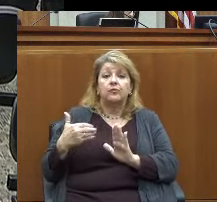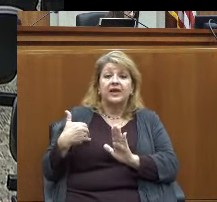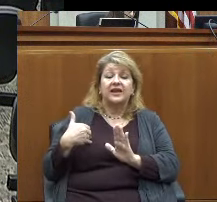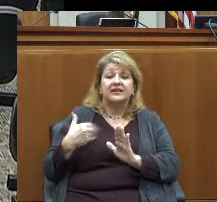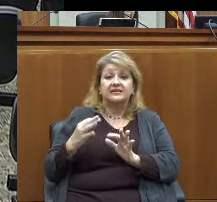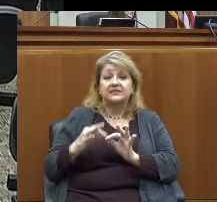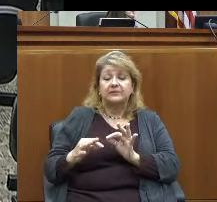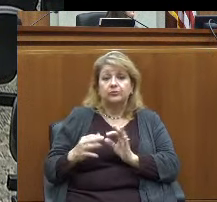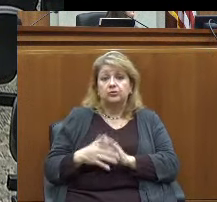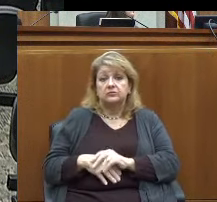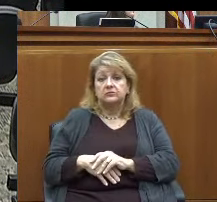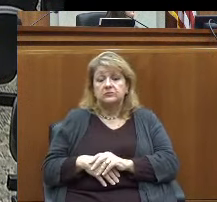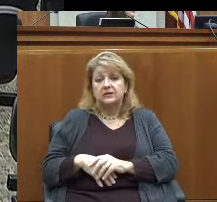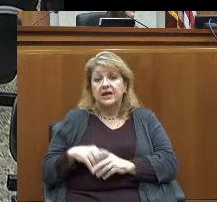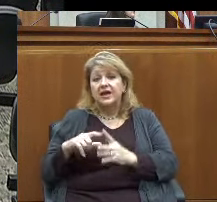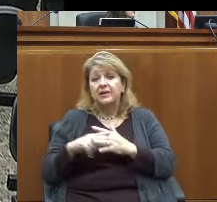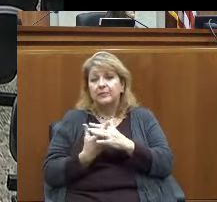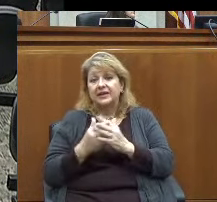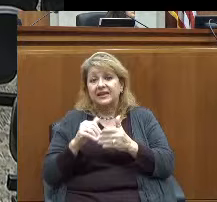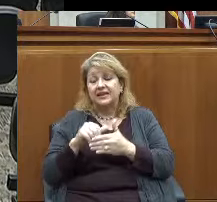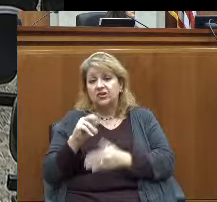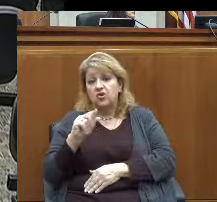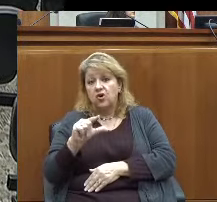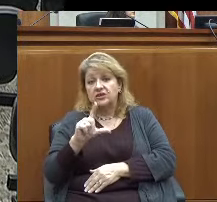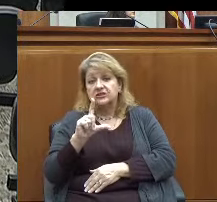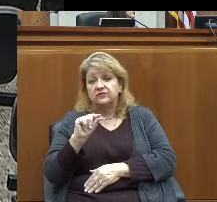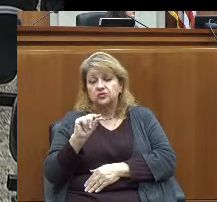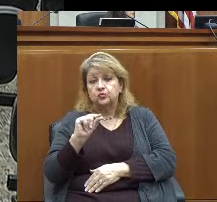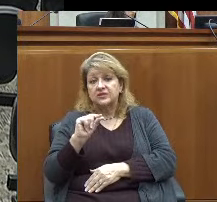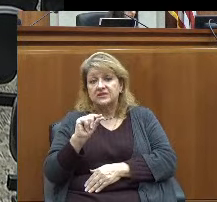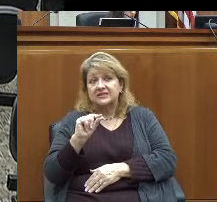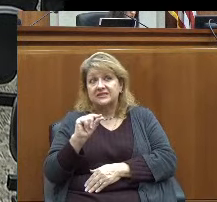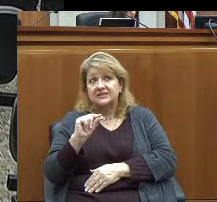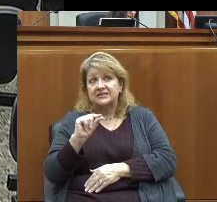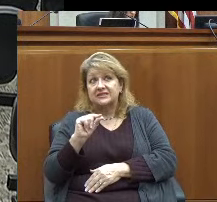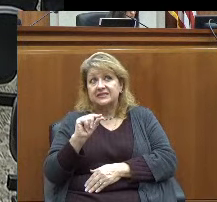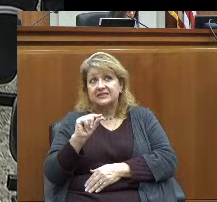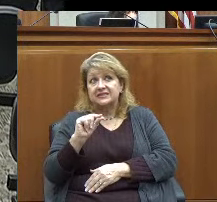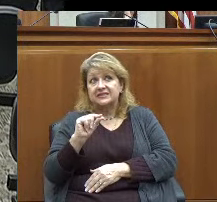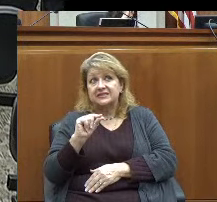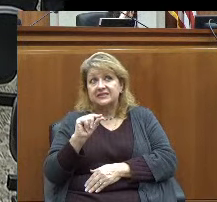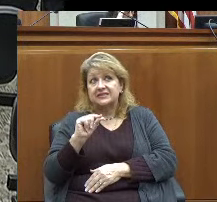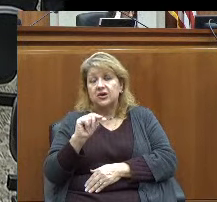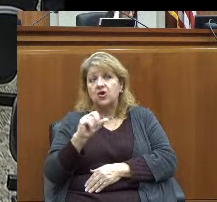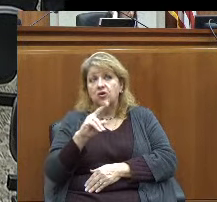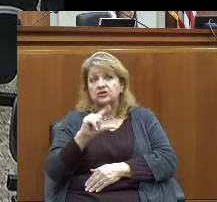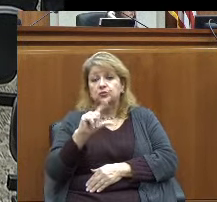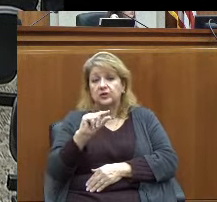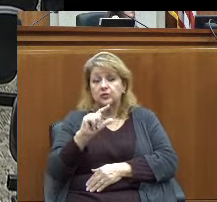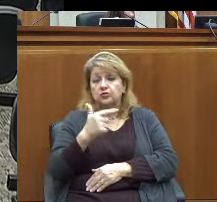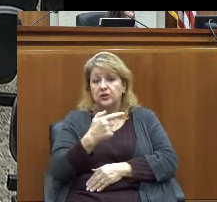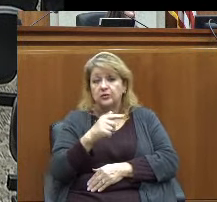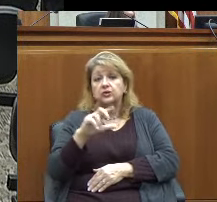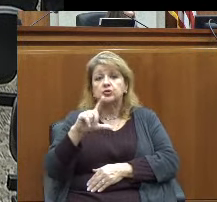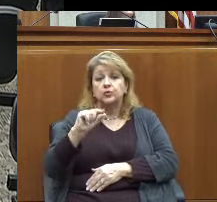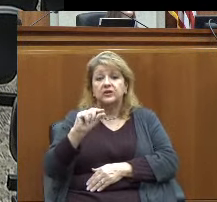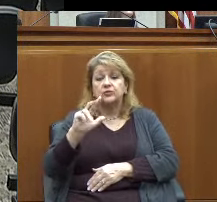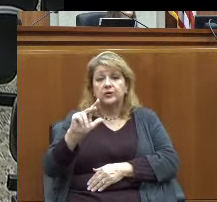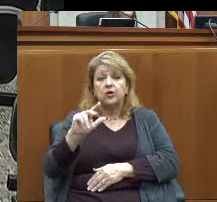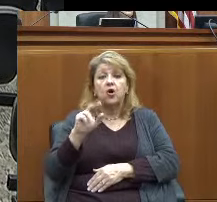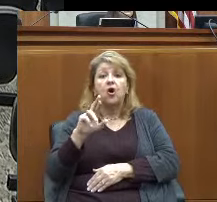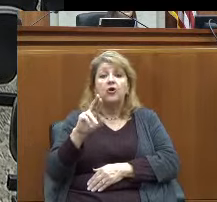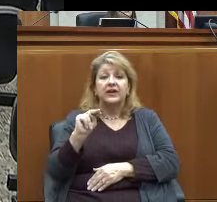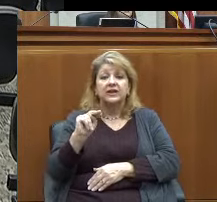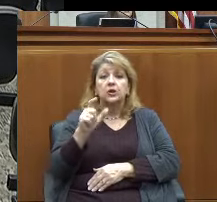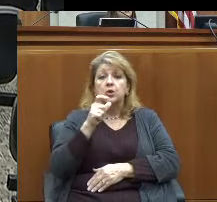very simple. And it just says, beginning in August of 2023, a registered nurse on RN who